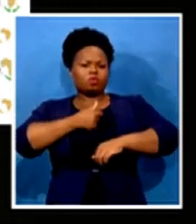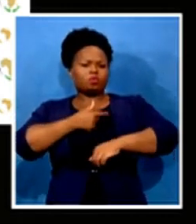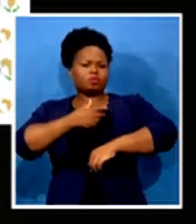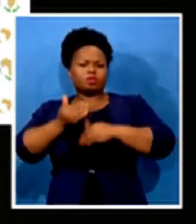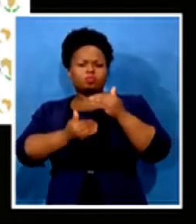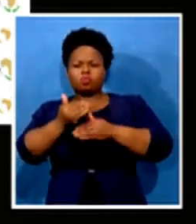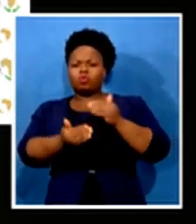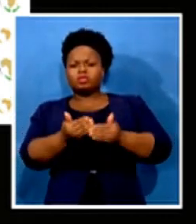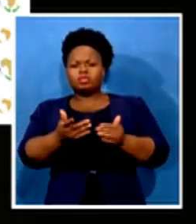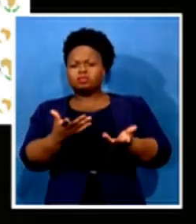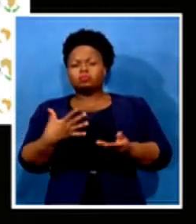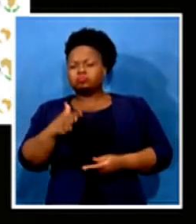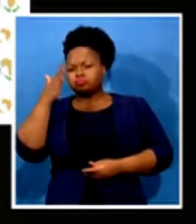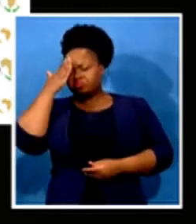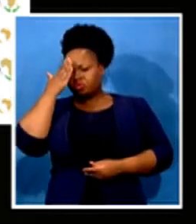it be fast-tracked?